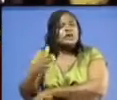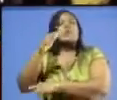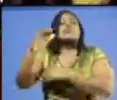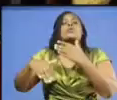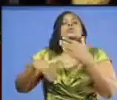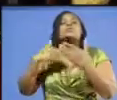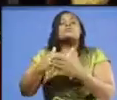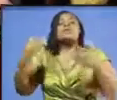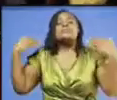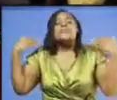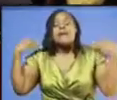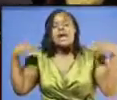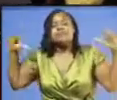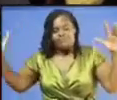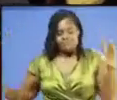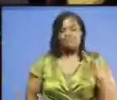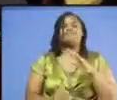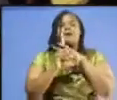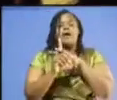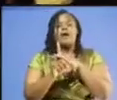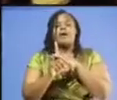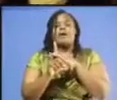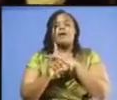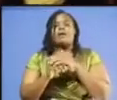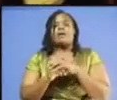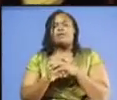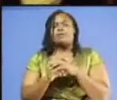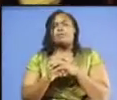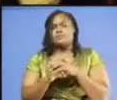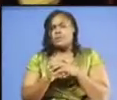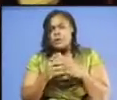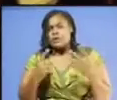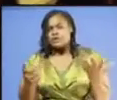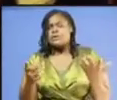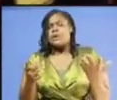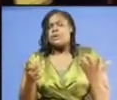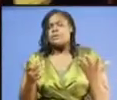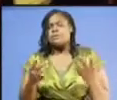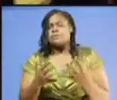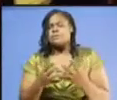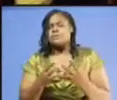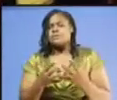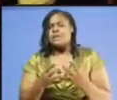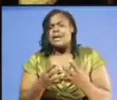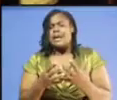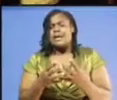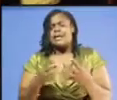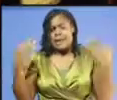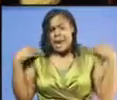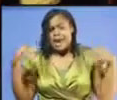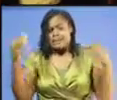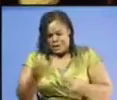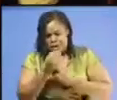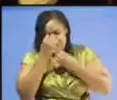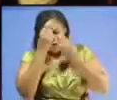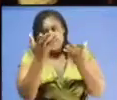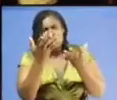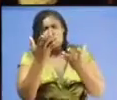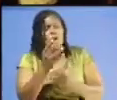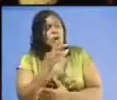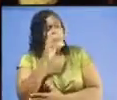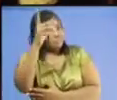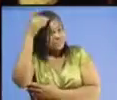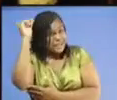Gabriel turned up. You know what Gabriel said to Daniel? Gabriel said, Daniel,